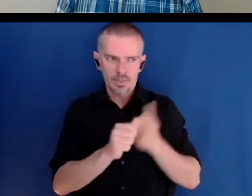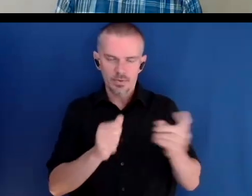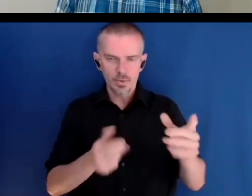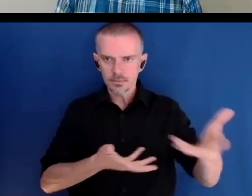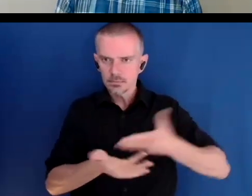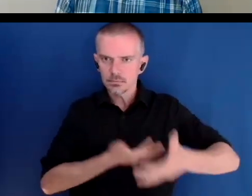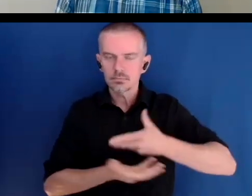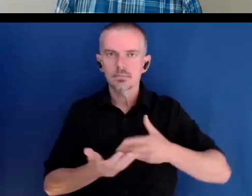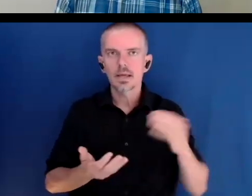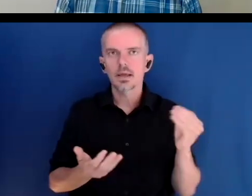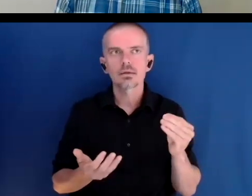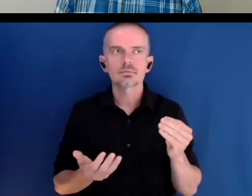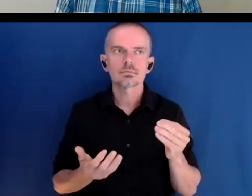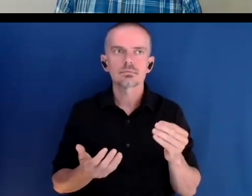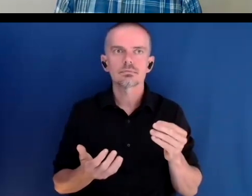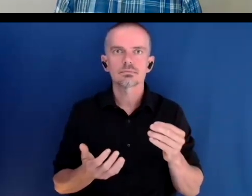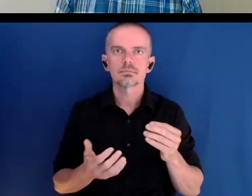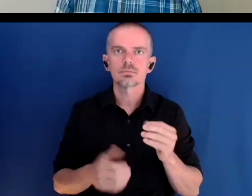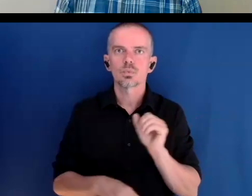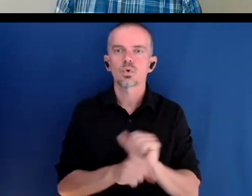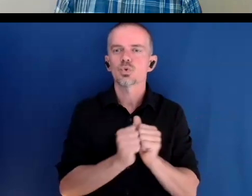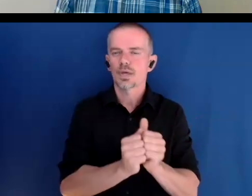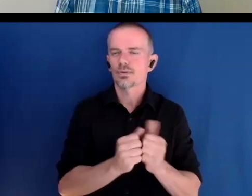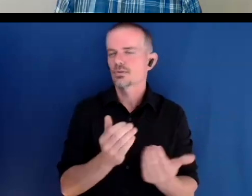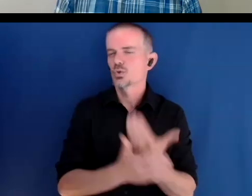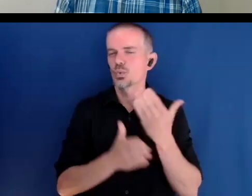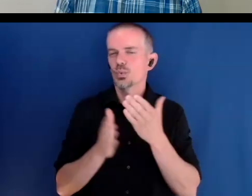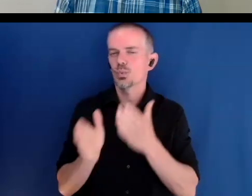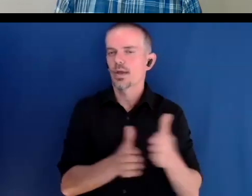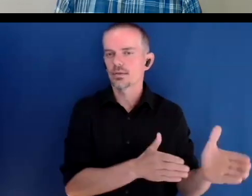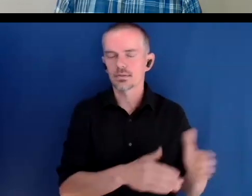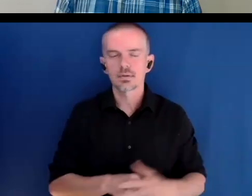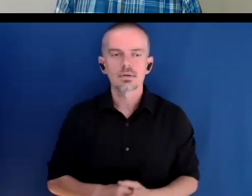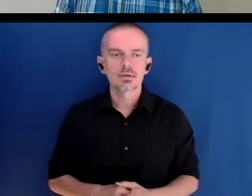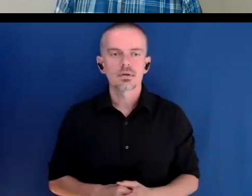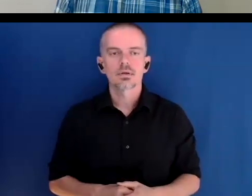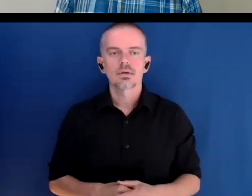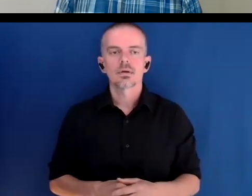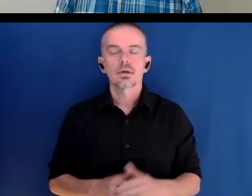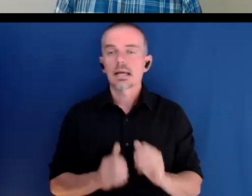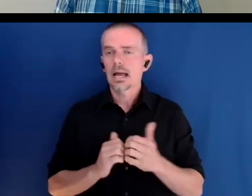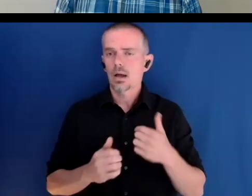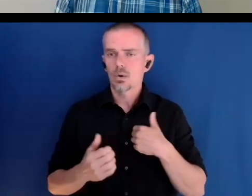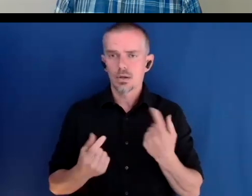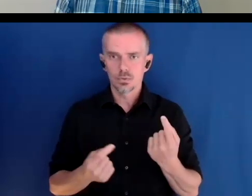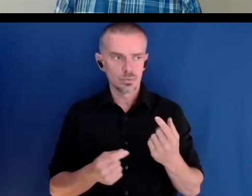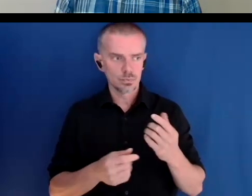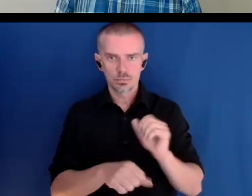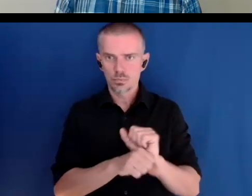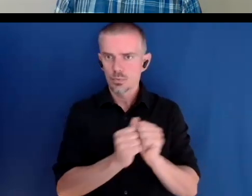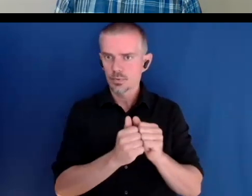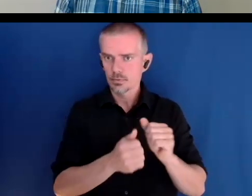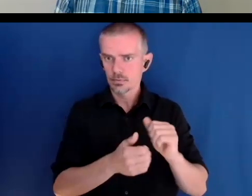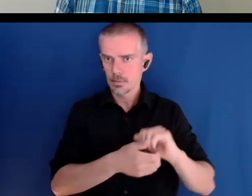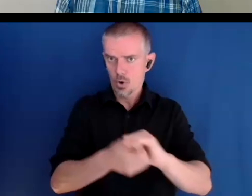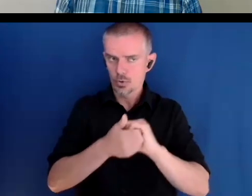haven't worked together before. So some of the ways that I work with partners to make that happen